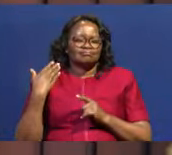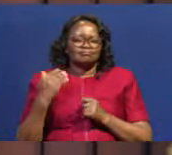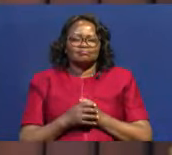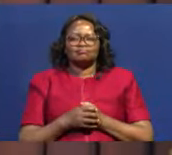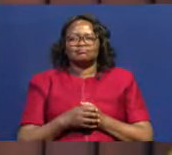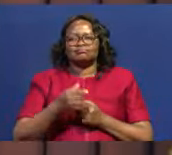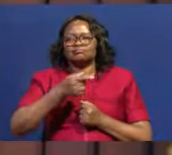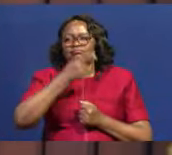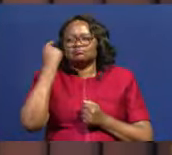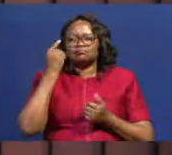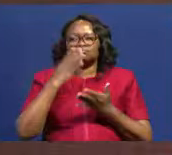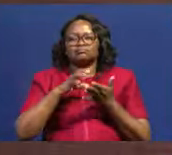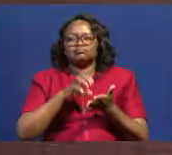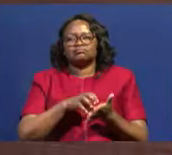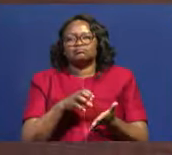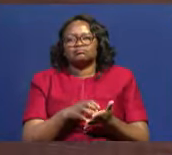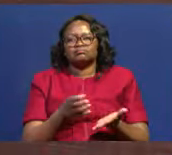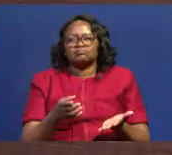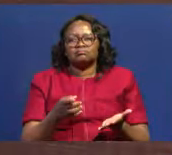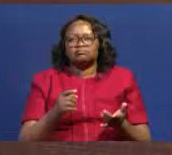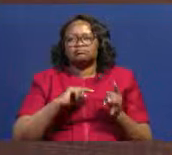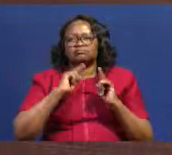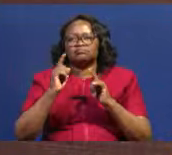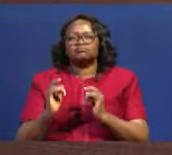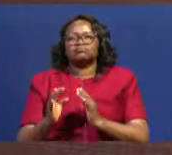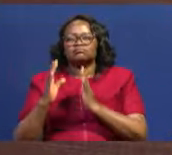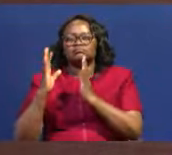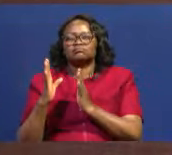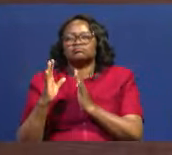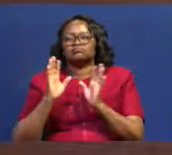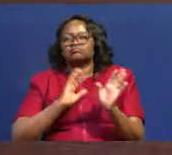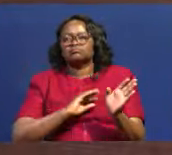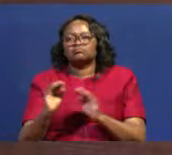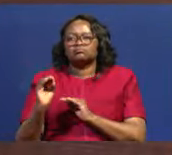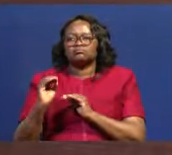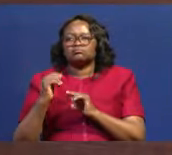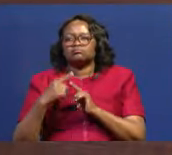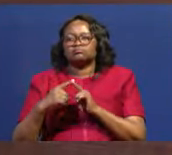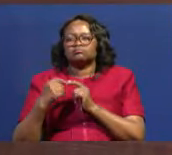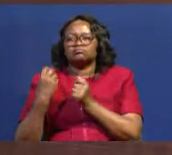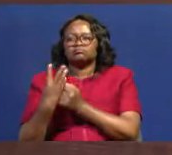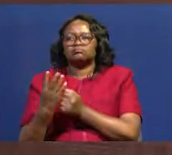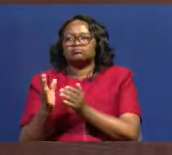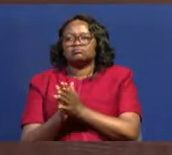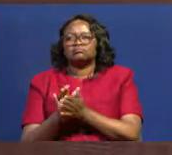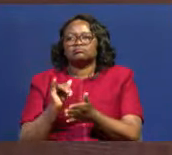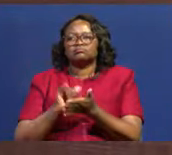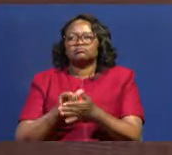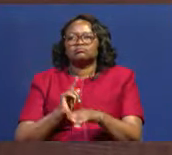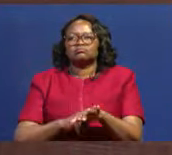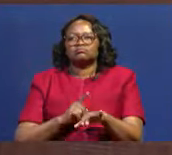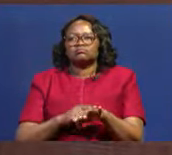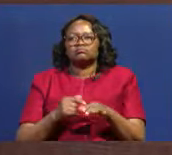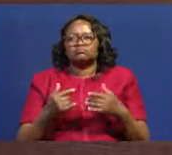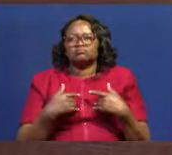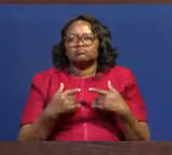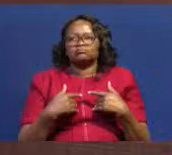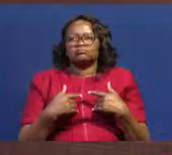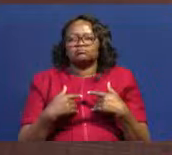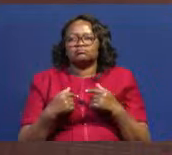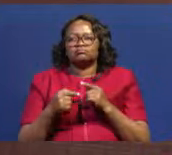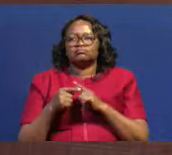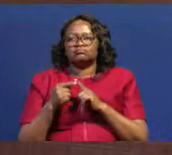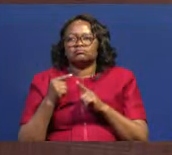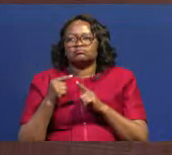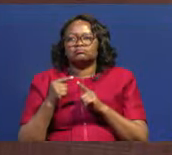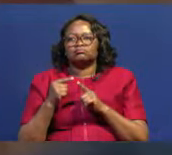to certain circumstances, was sent into the forest for exile for 14 years. And during this time, he had killed